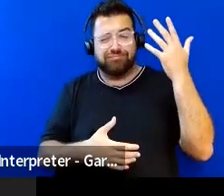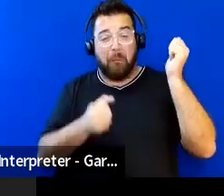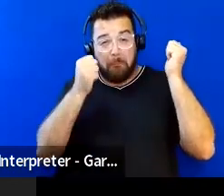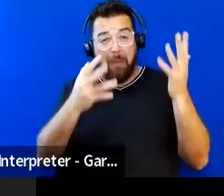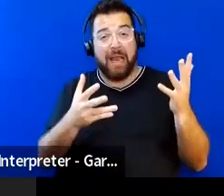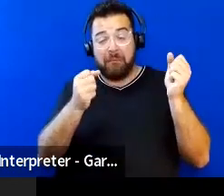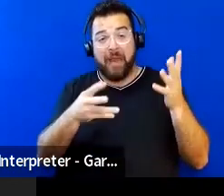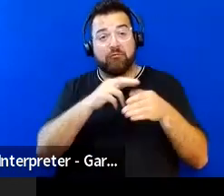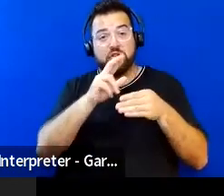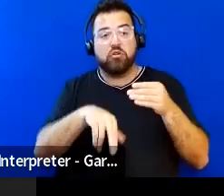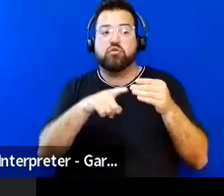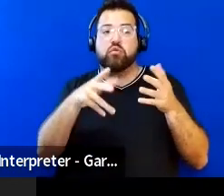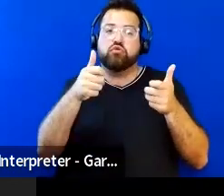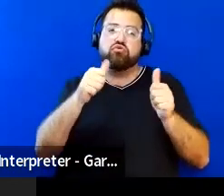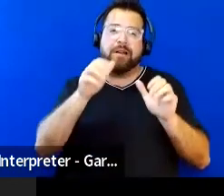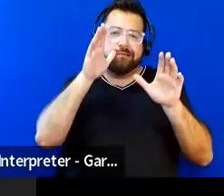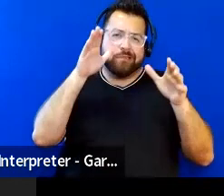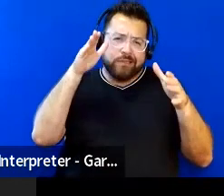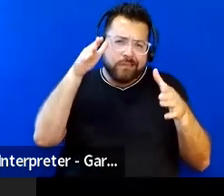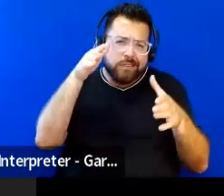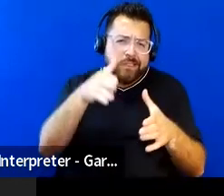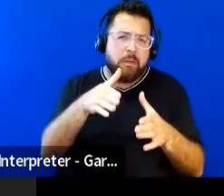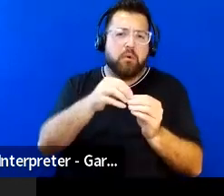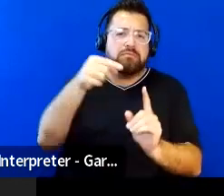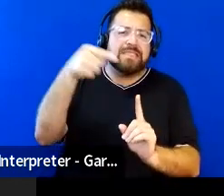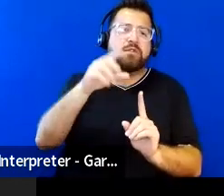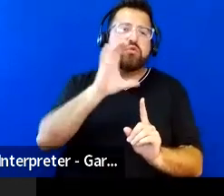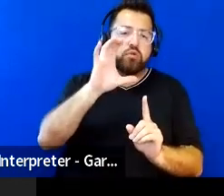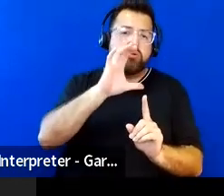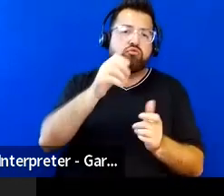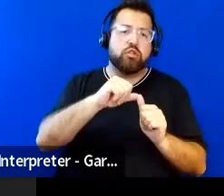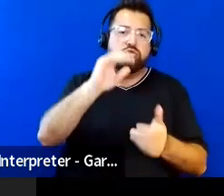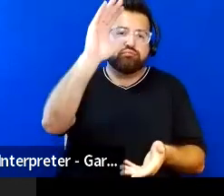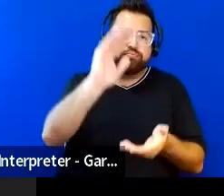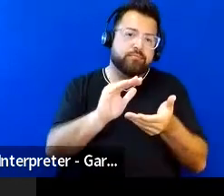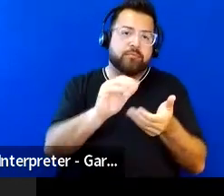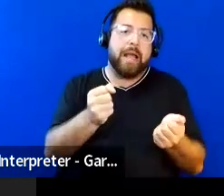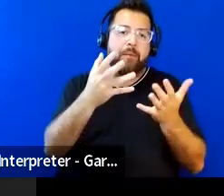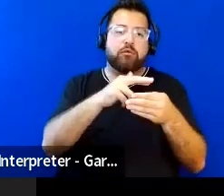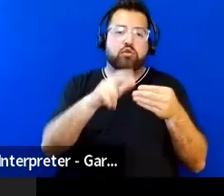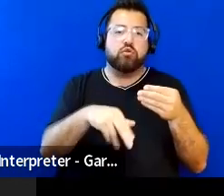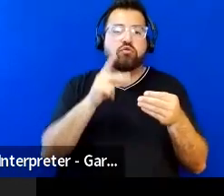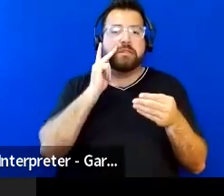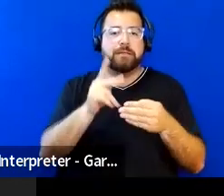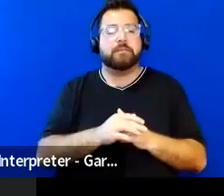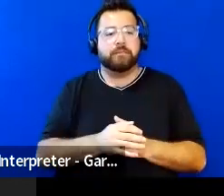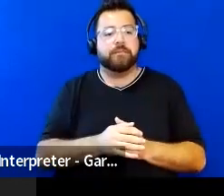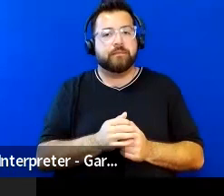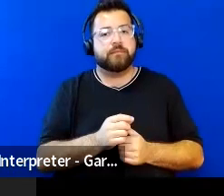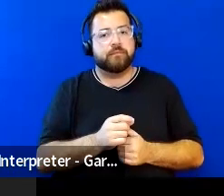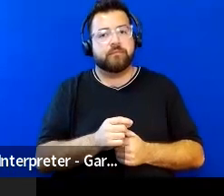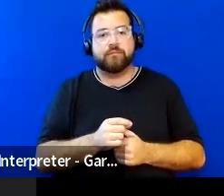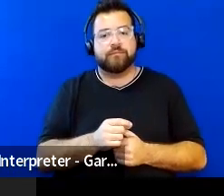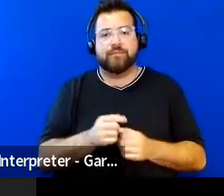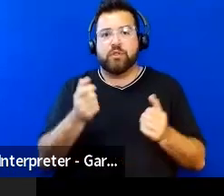want to try to narrow your search as much as possible, to try not to drive